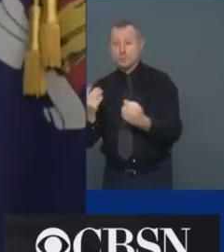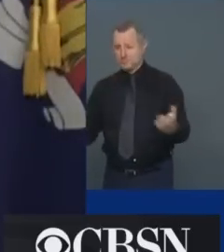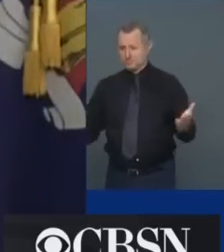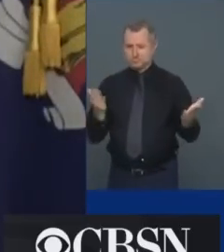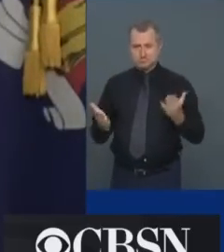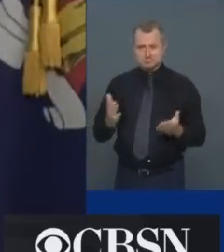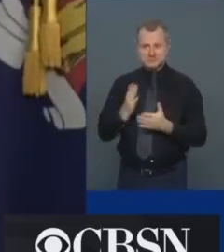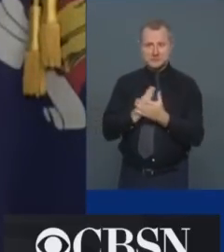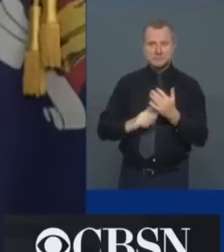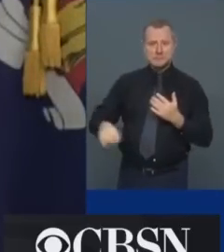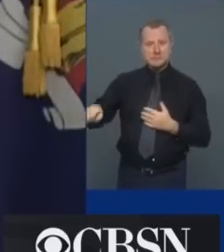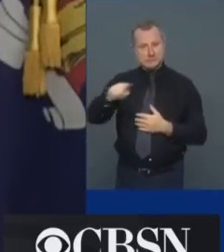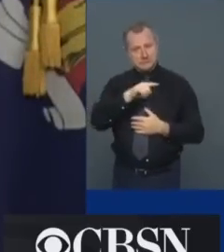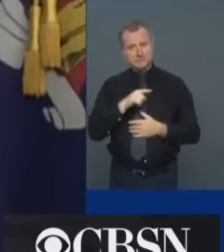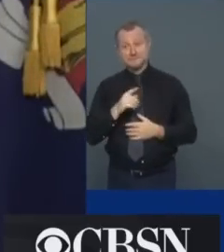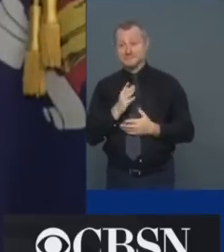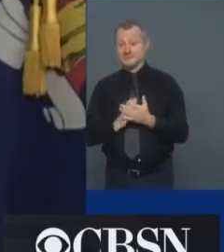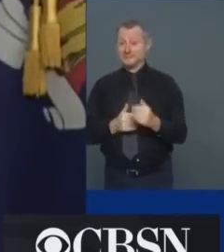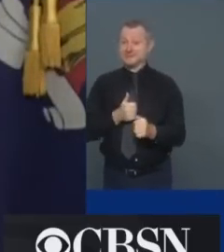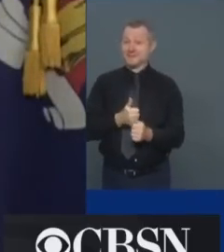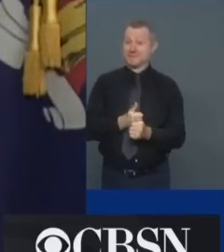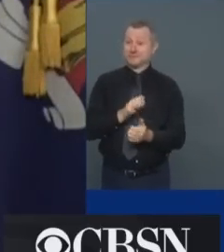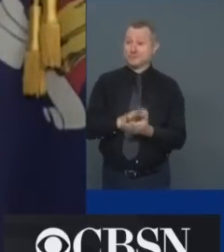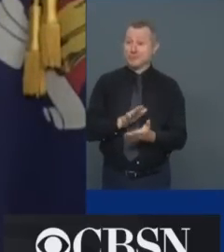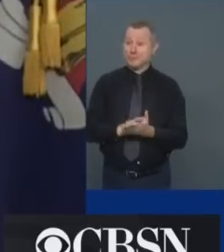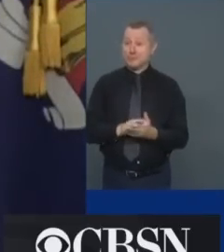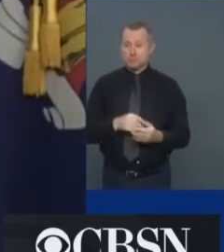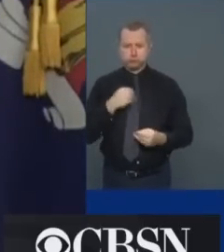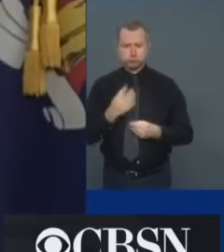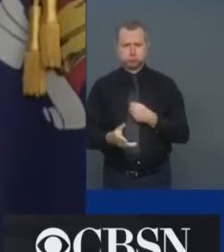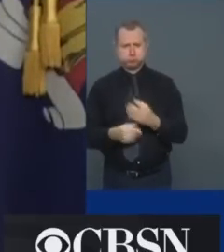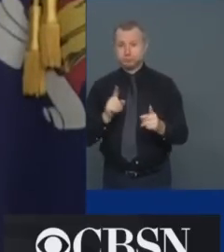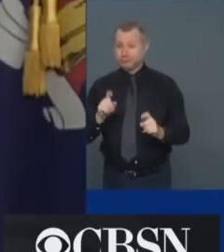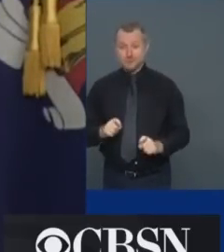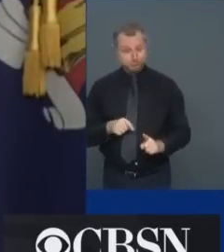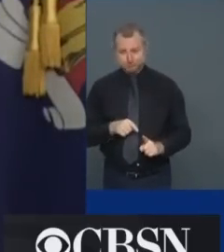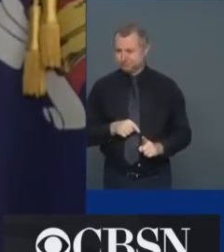schools don't do the tests, right? A school